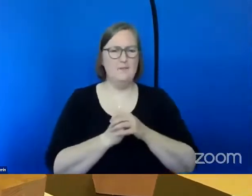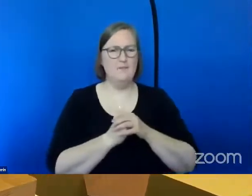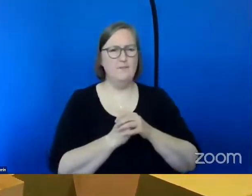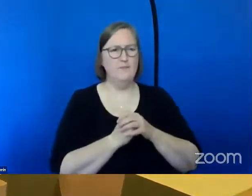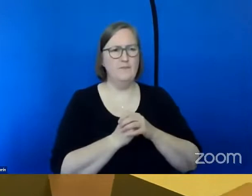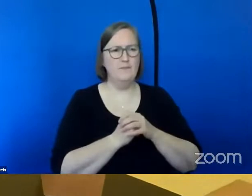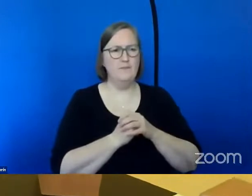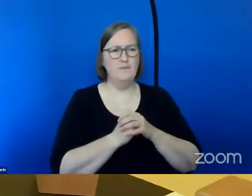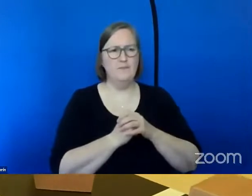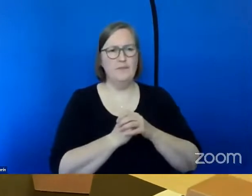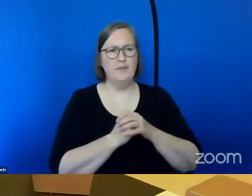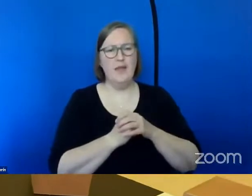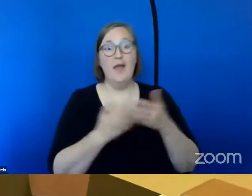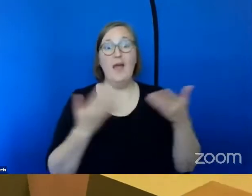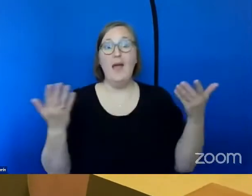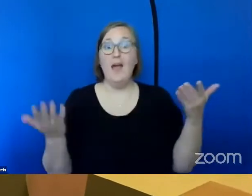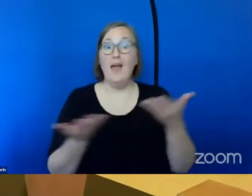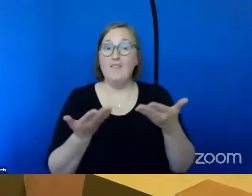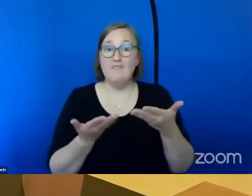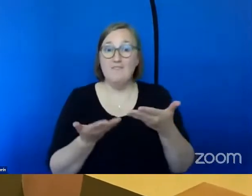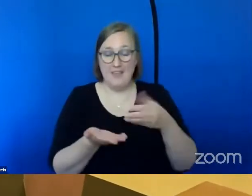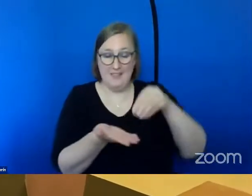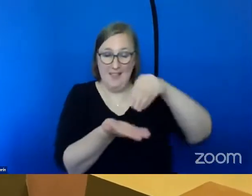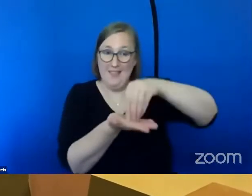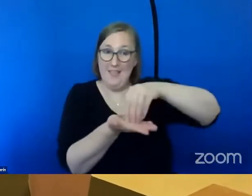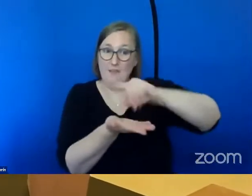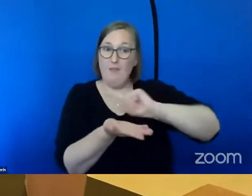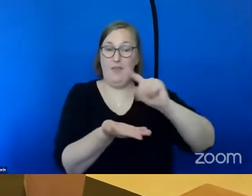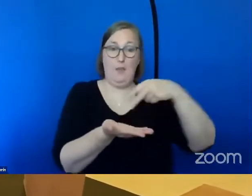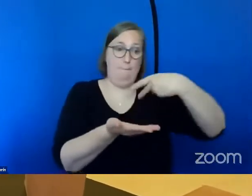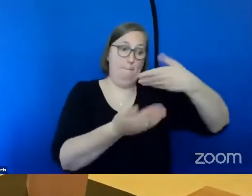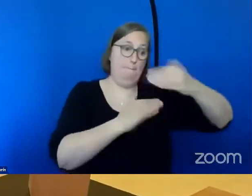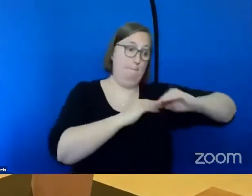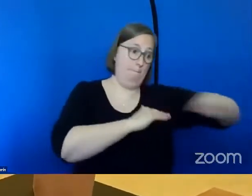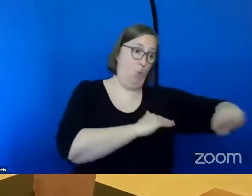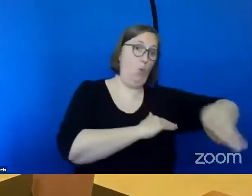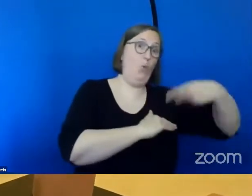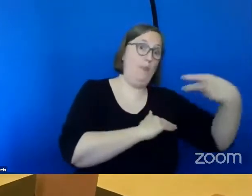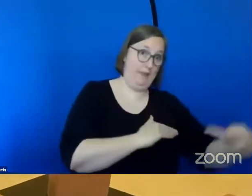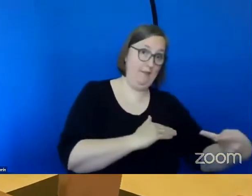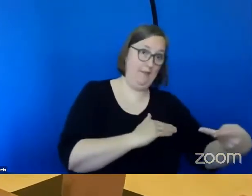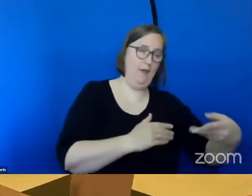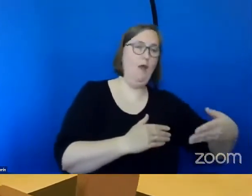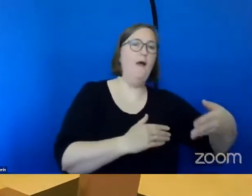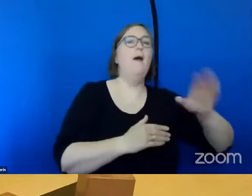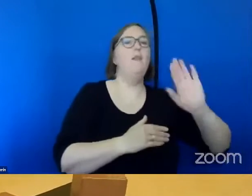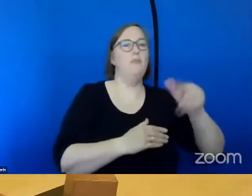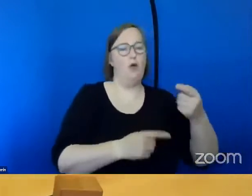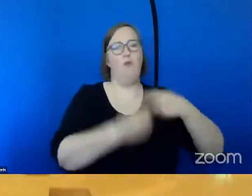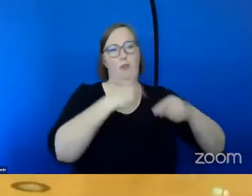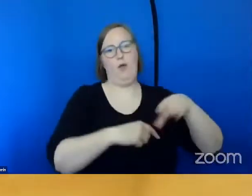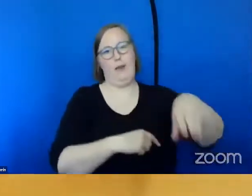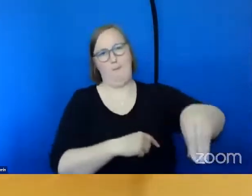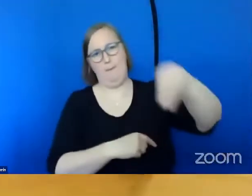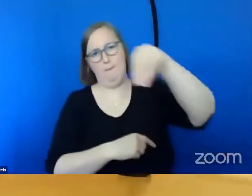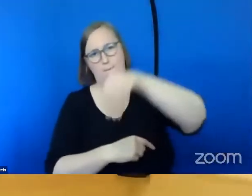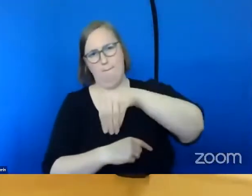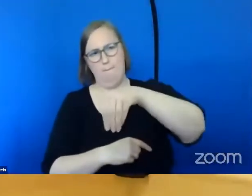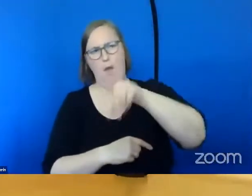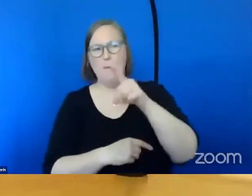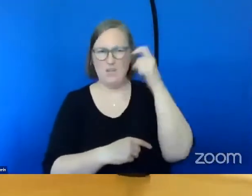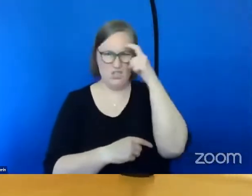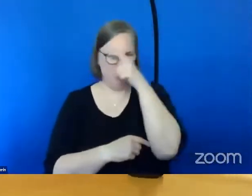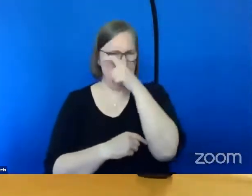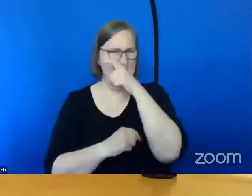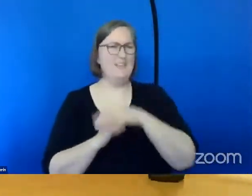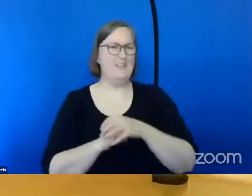just, oh, so lucky. If that had hit the floor, it would have been task failure. 2 minutes. But this Lego brick, as it